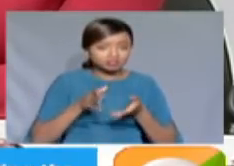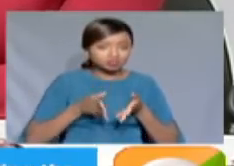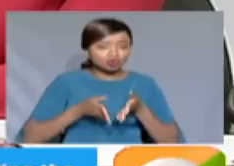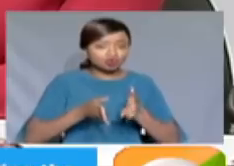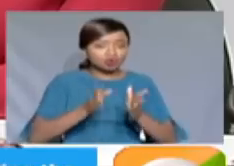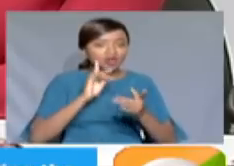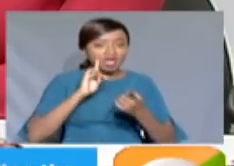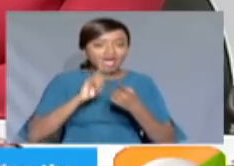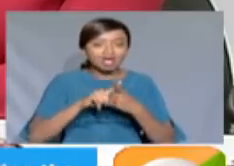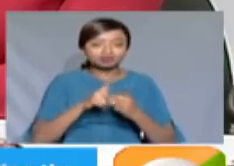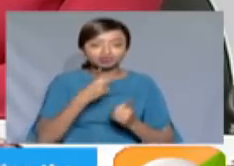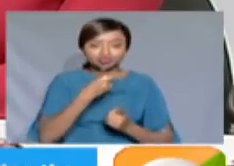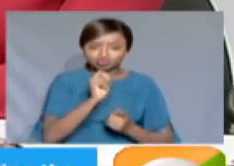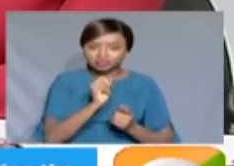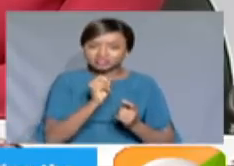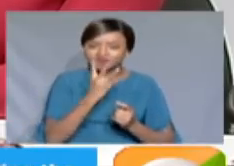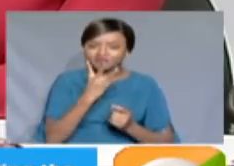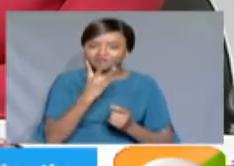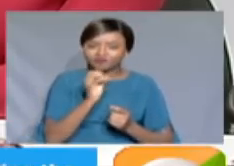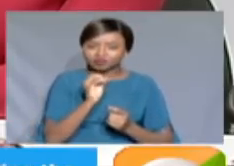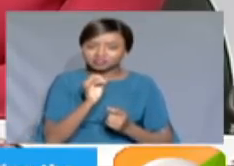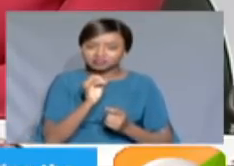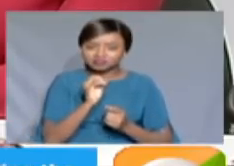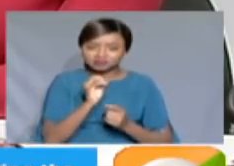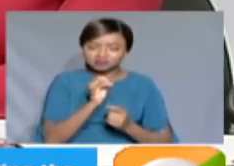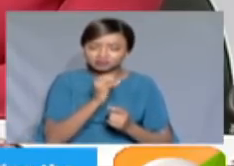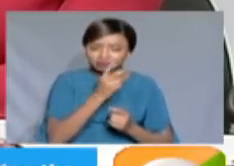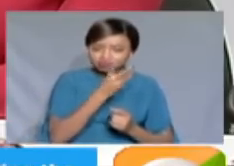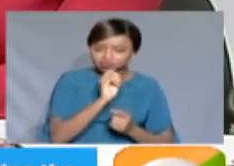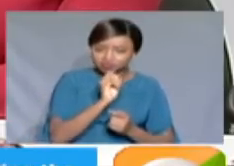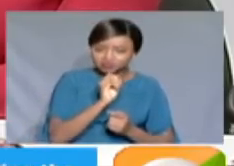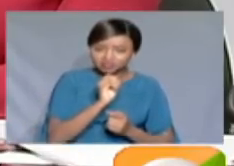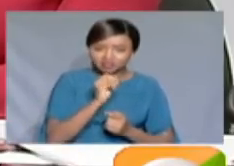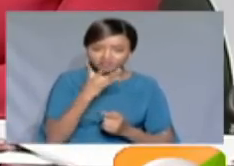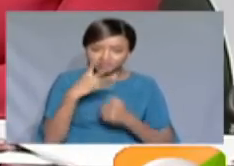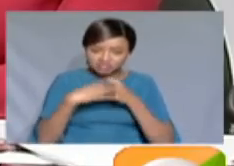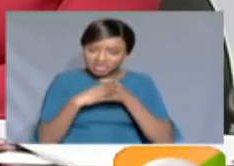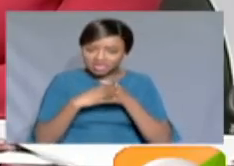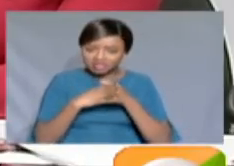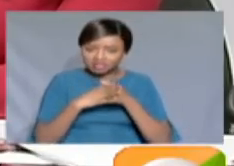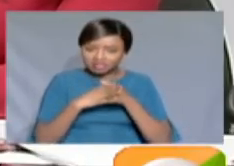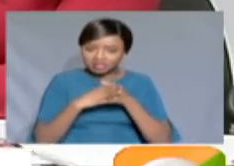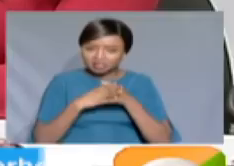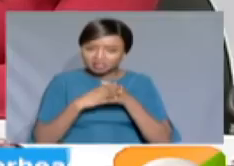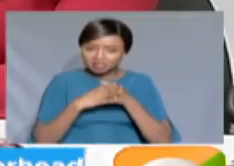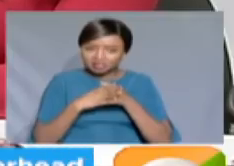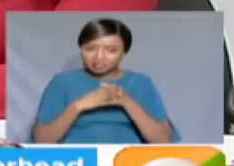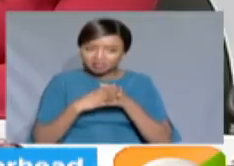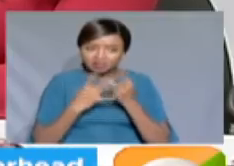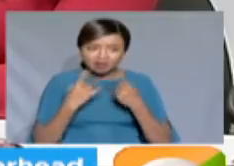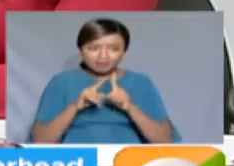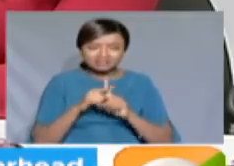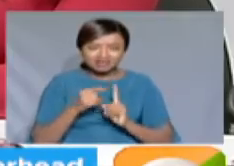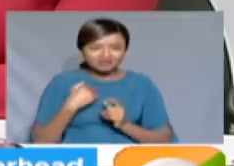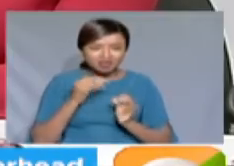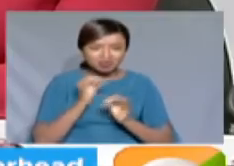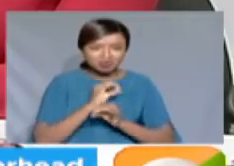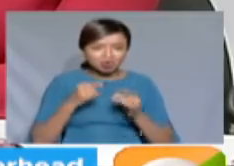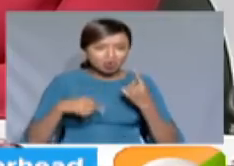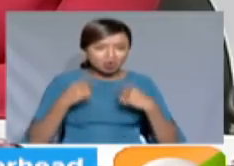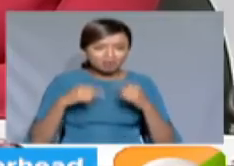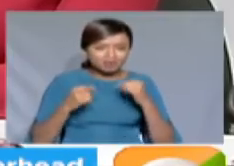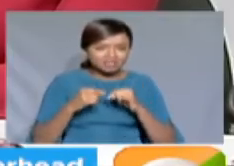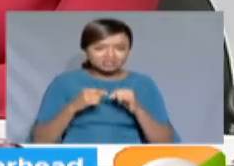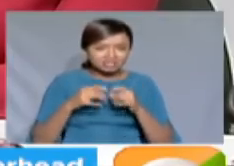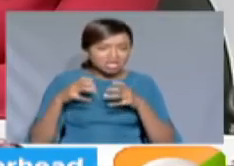until what, 2049? 2049, that's when they hand over to Kenya. Yes. Mm-hmm. And we understand that there is some sort of non-compete clause that means that the government